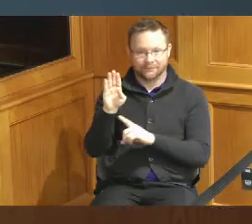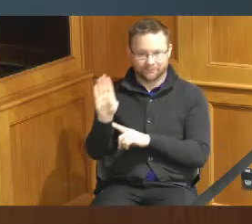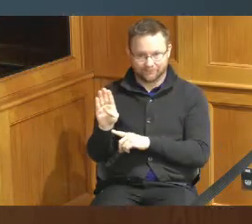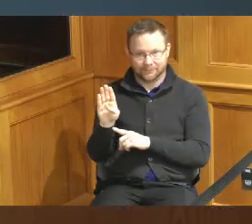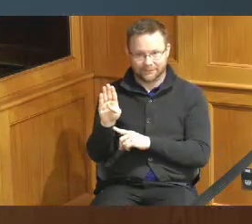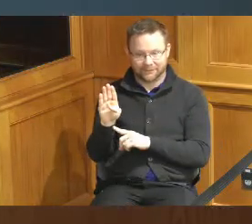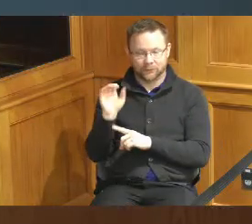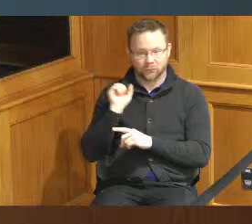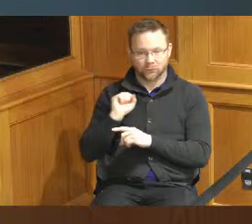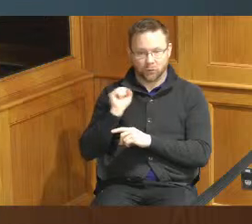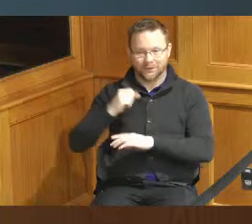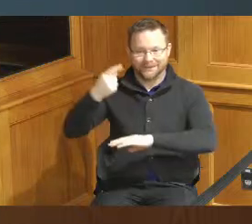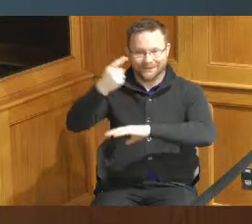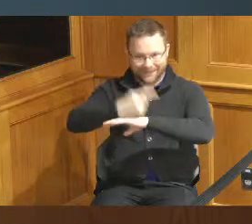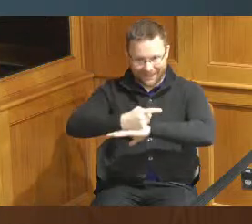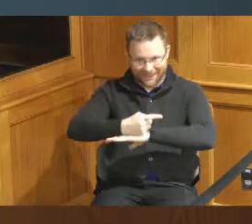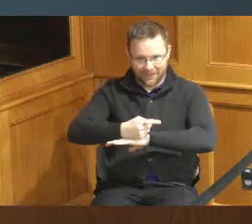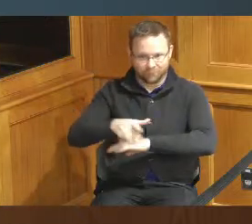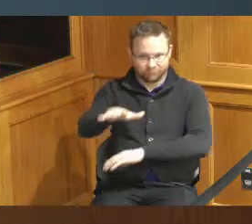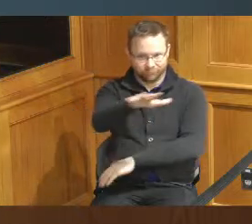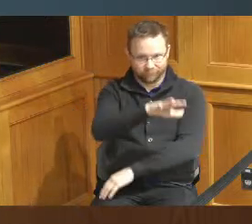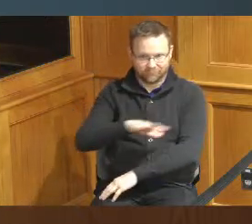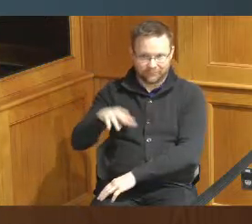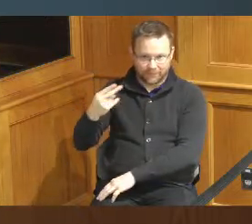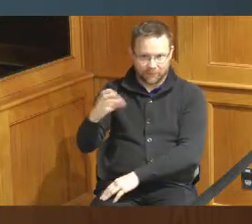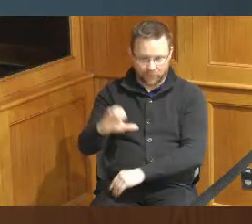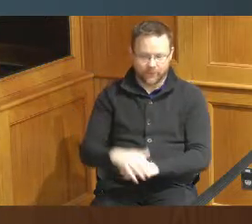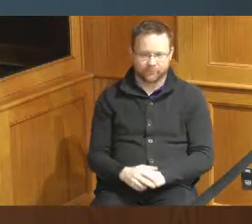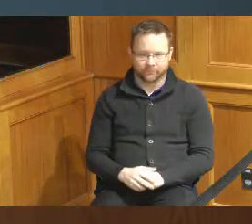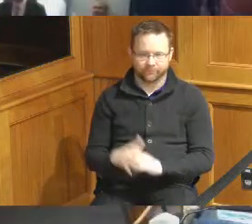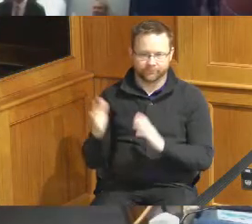Beta Sorority Day in all of Hamilton County.